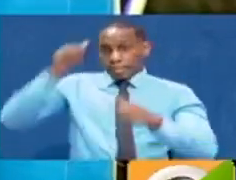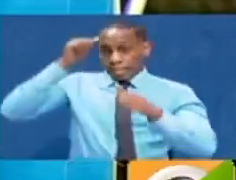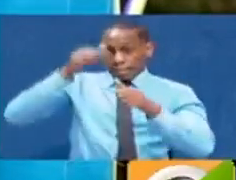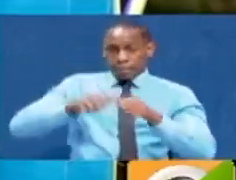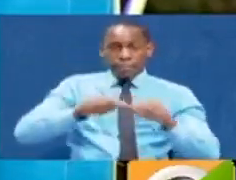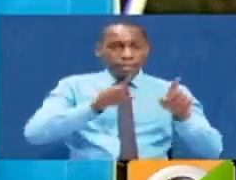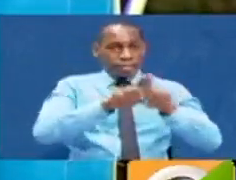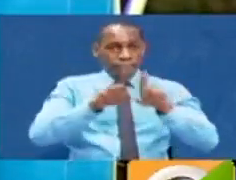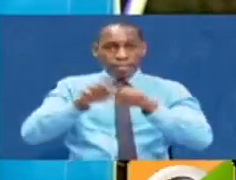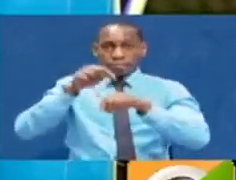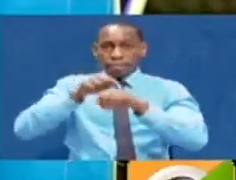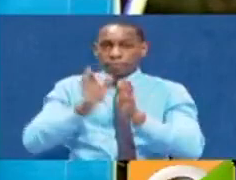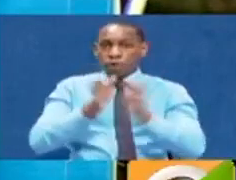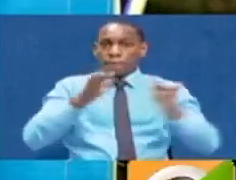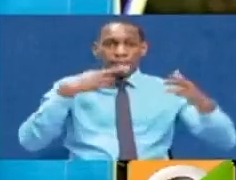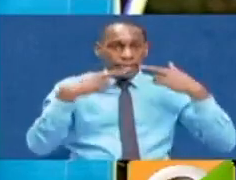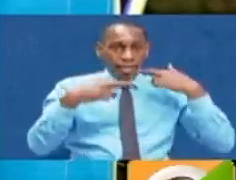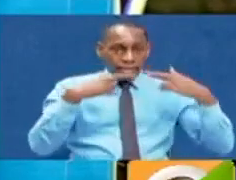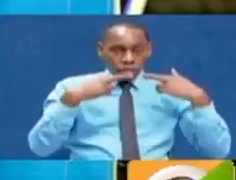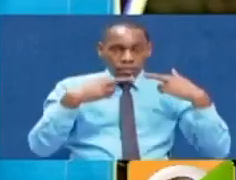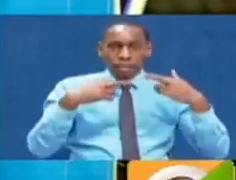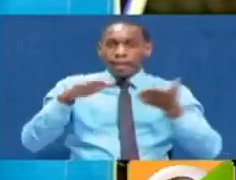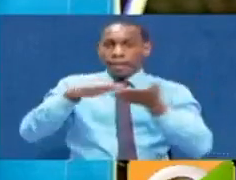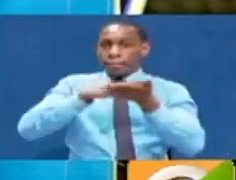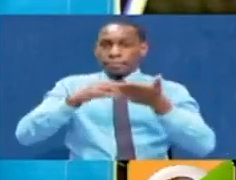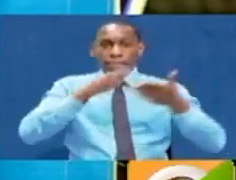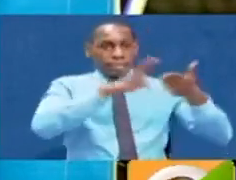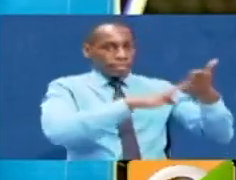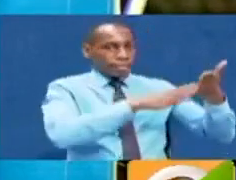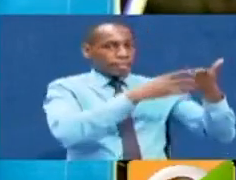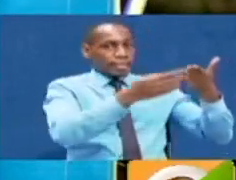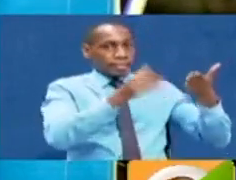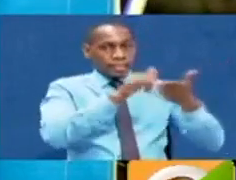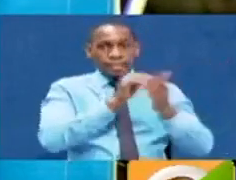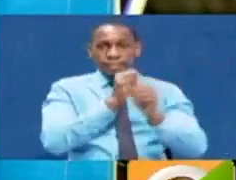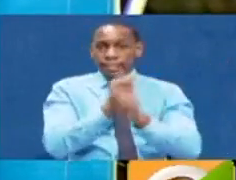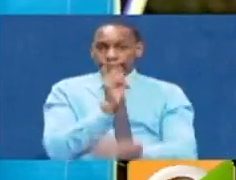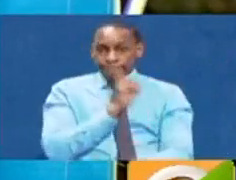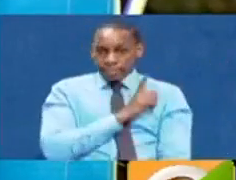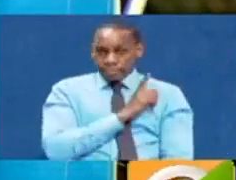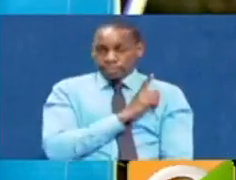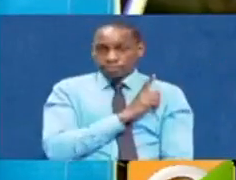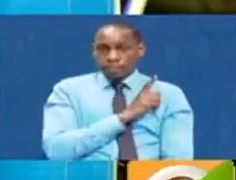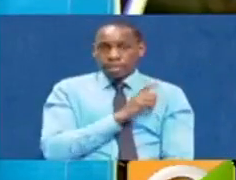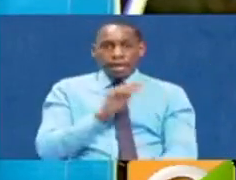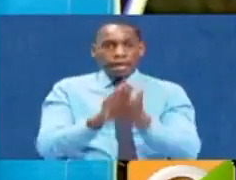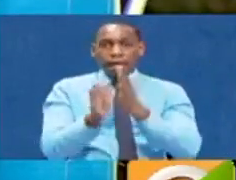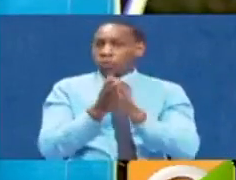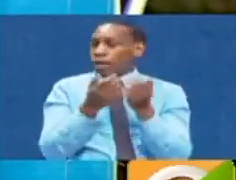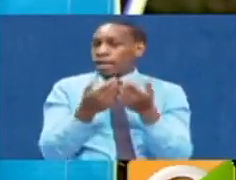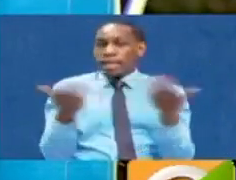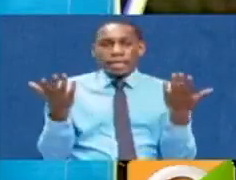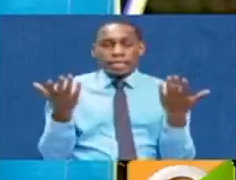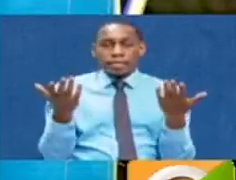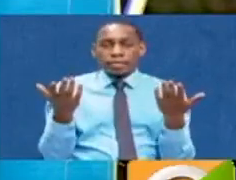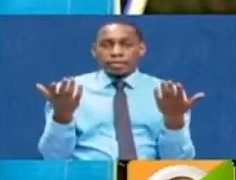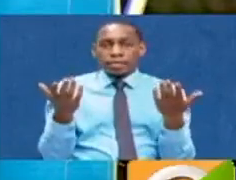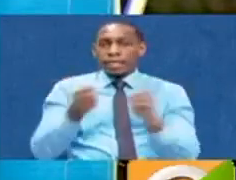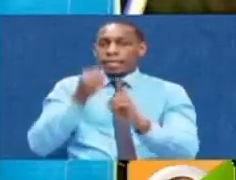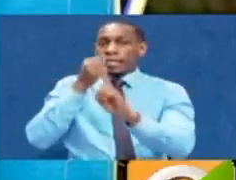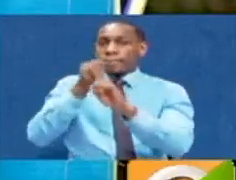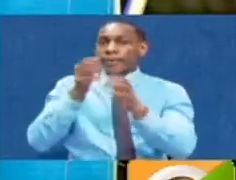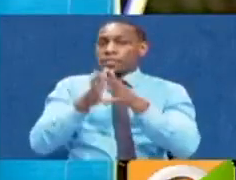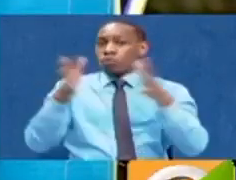Remember also when we opened the restaurants, based on the modeling curve that we have done, it did not have any major